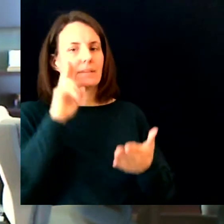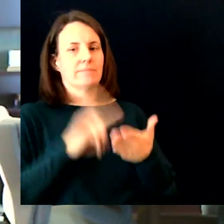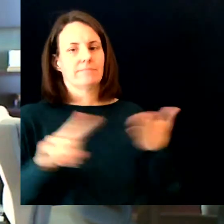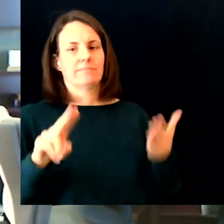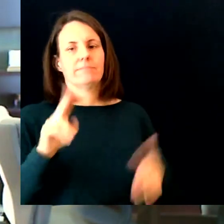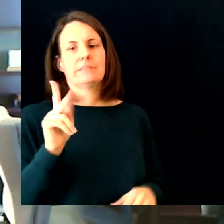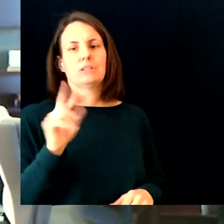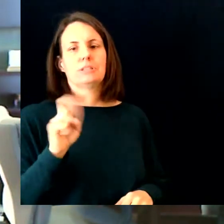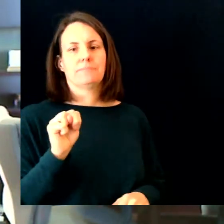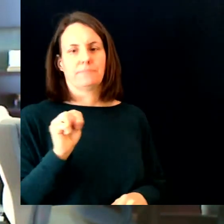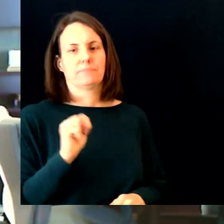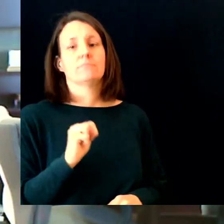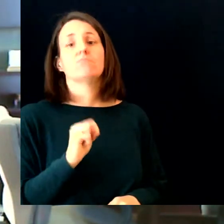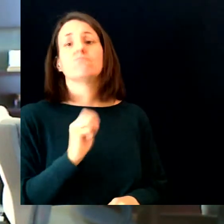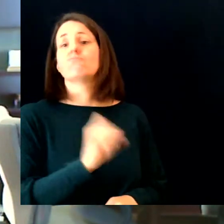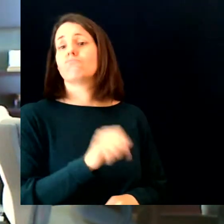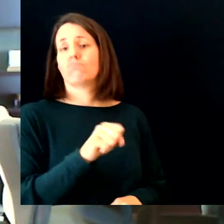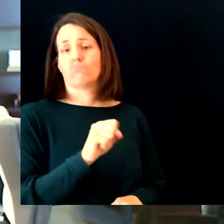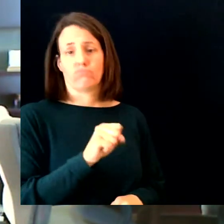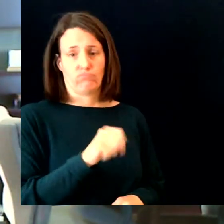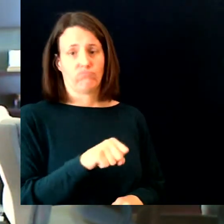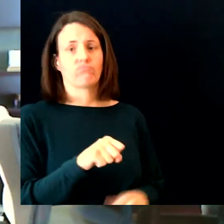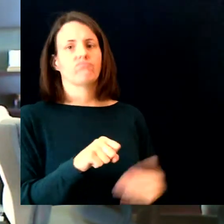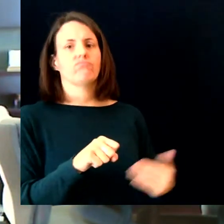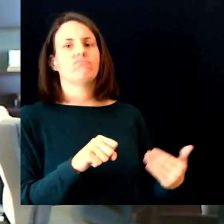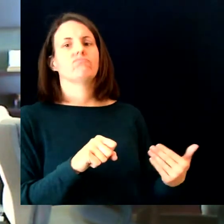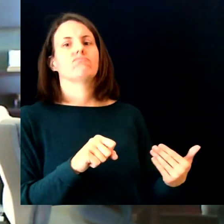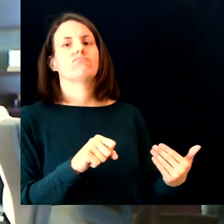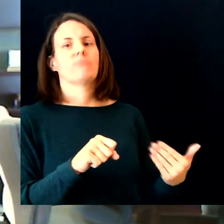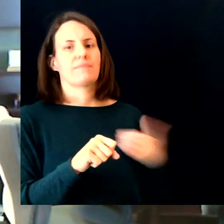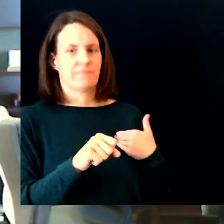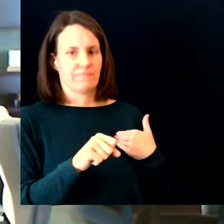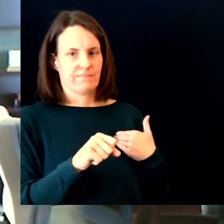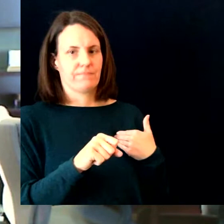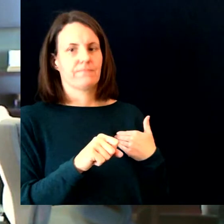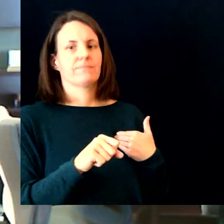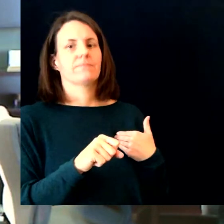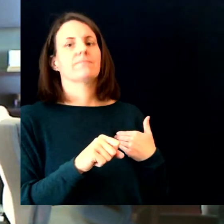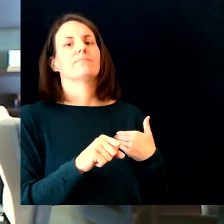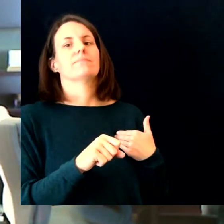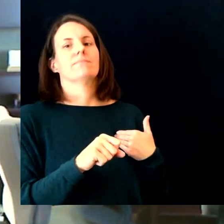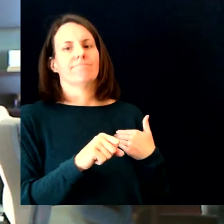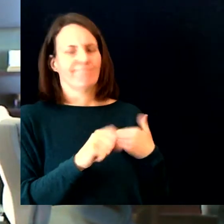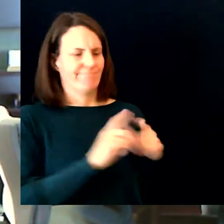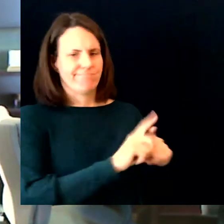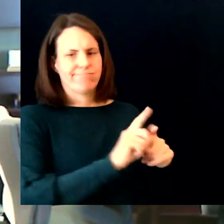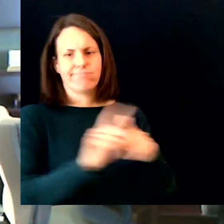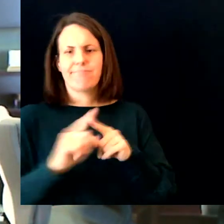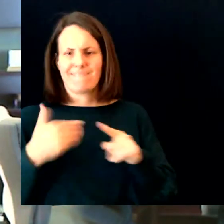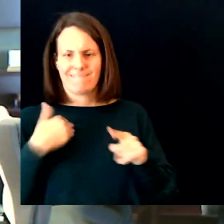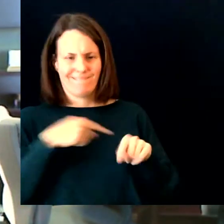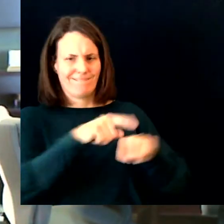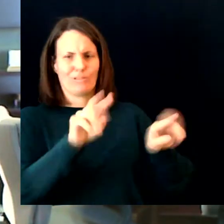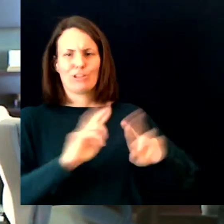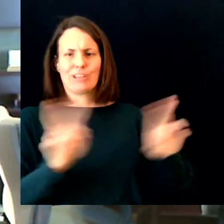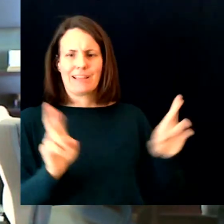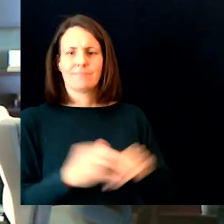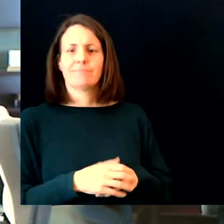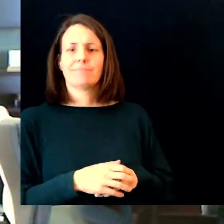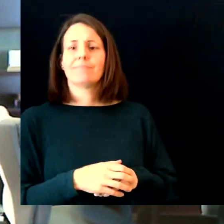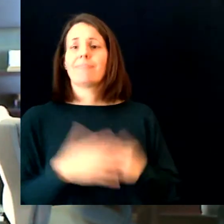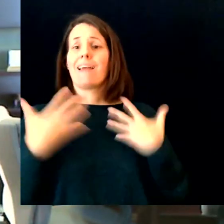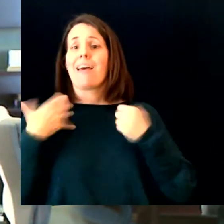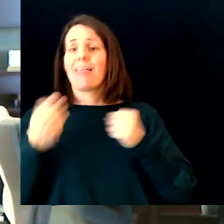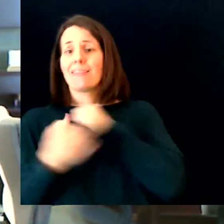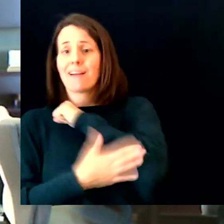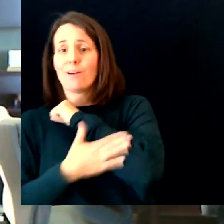emergency management partners, to healthcare providers, and to schools. We know that those are settings where we need